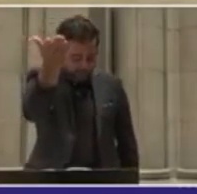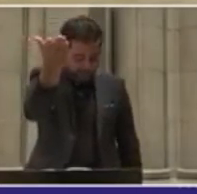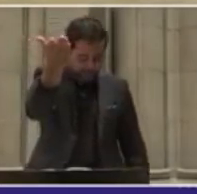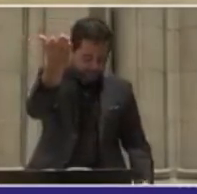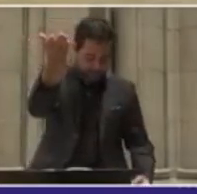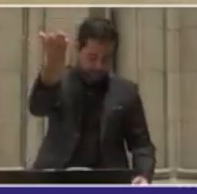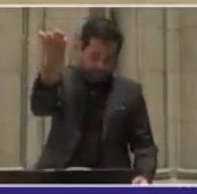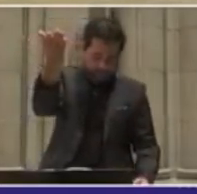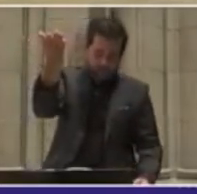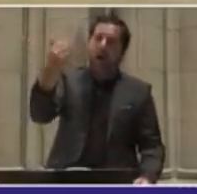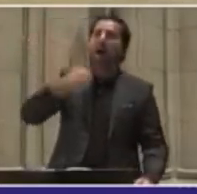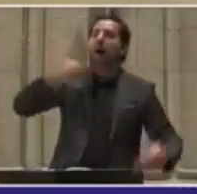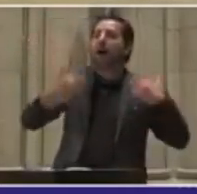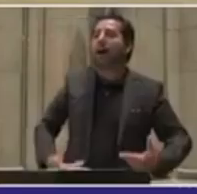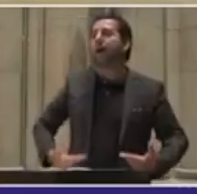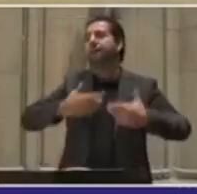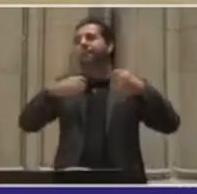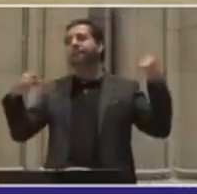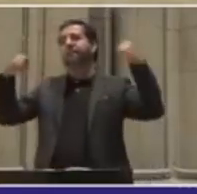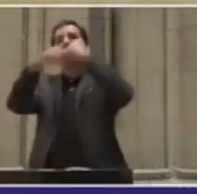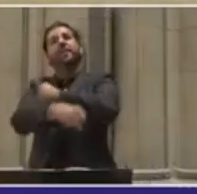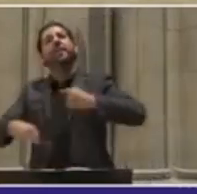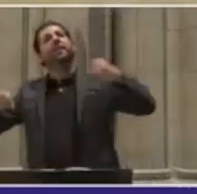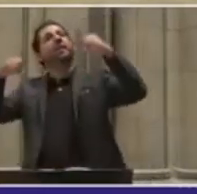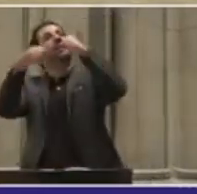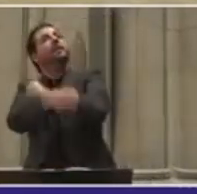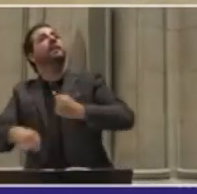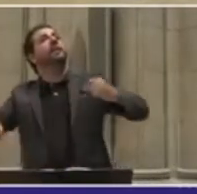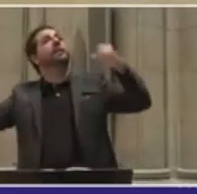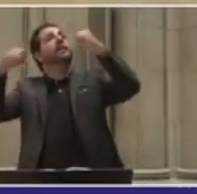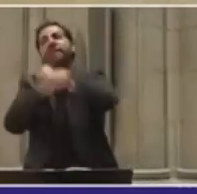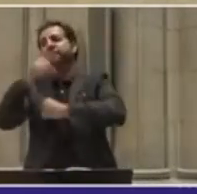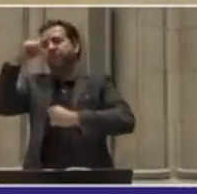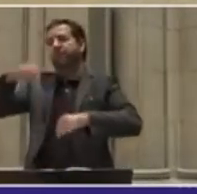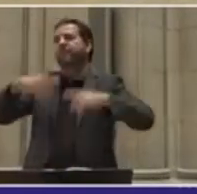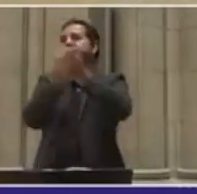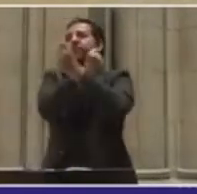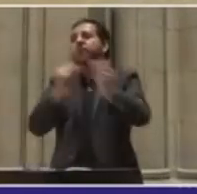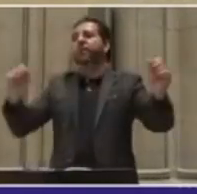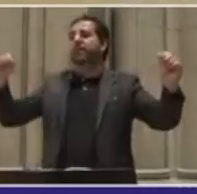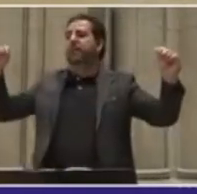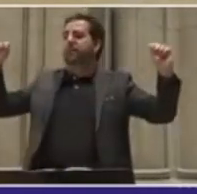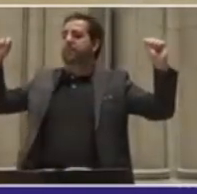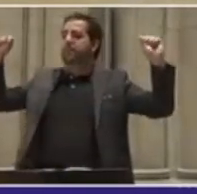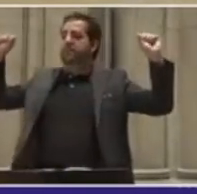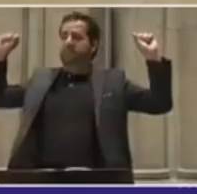there and I am fighting for freedom,